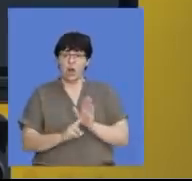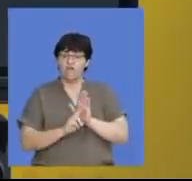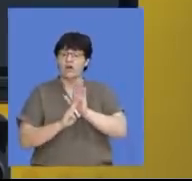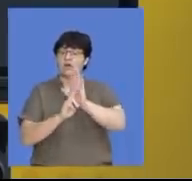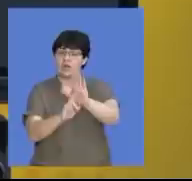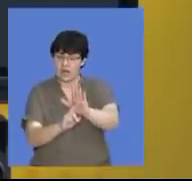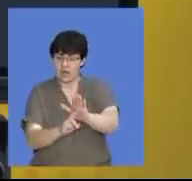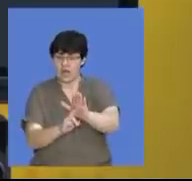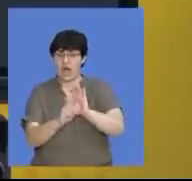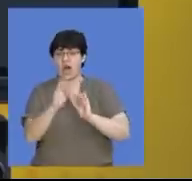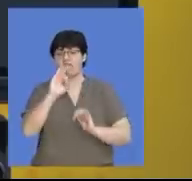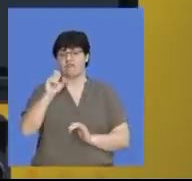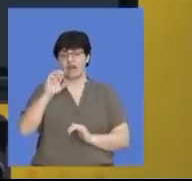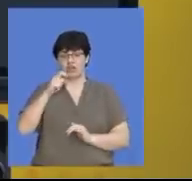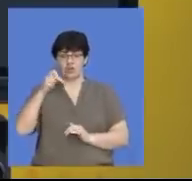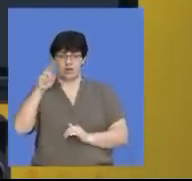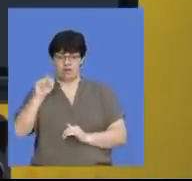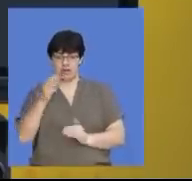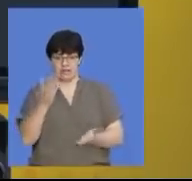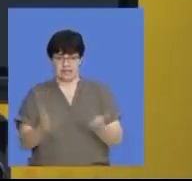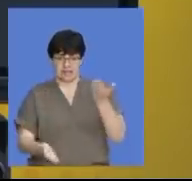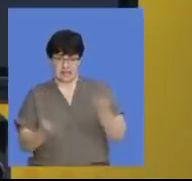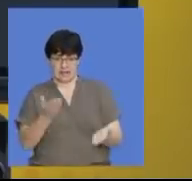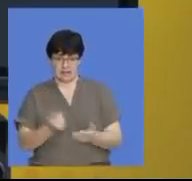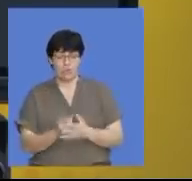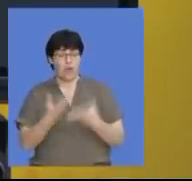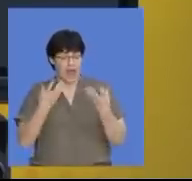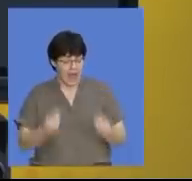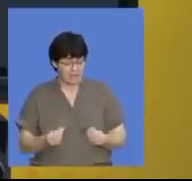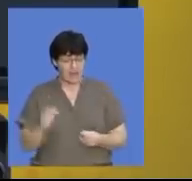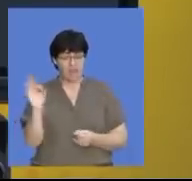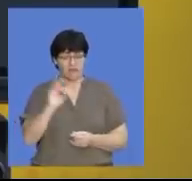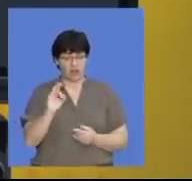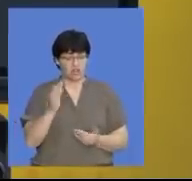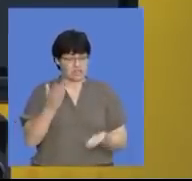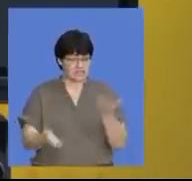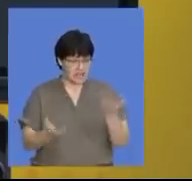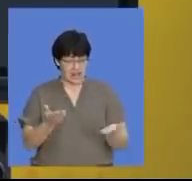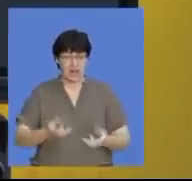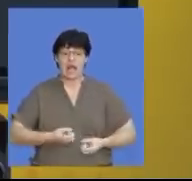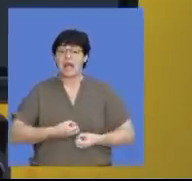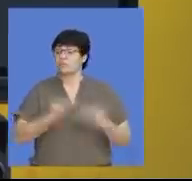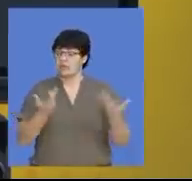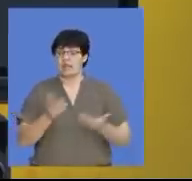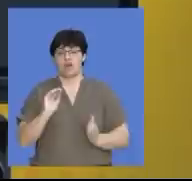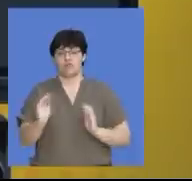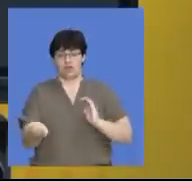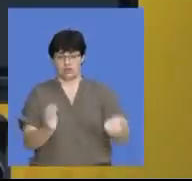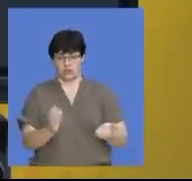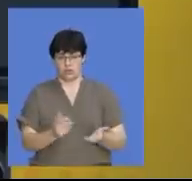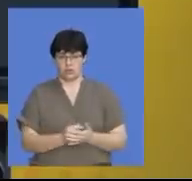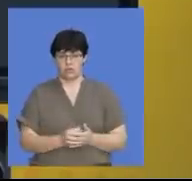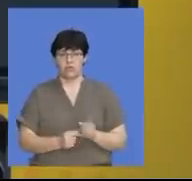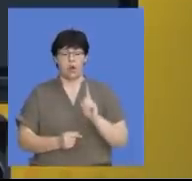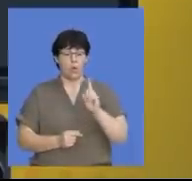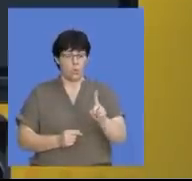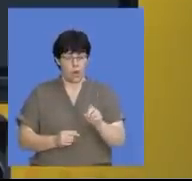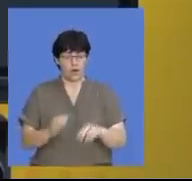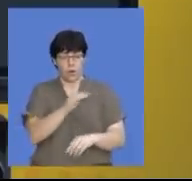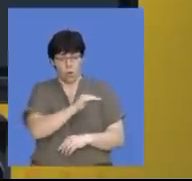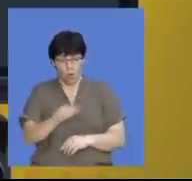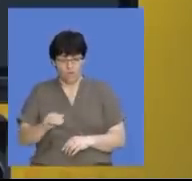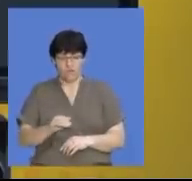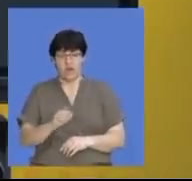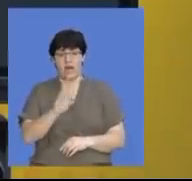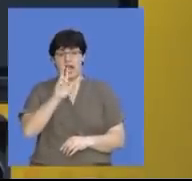representative fraction scale. When we have a fraction scale, we can express it as a ratio. 1